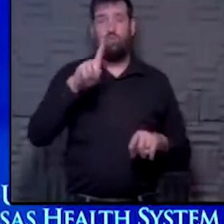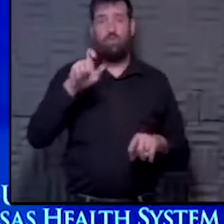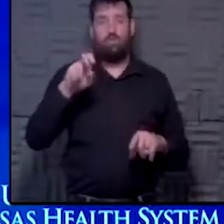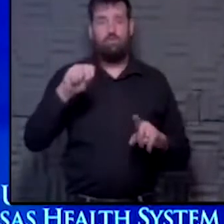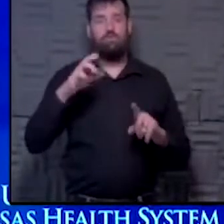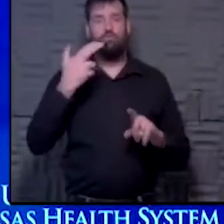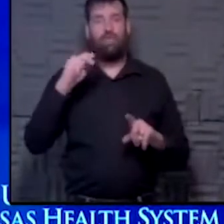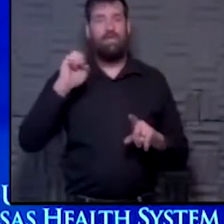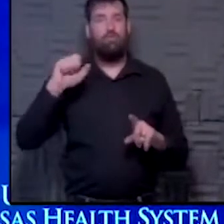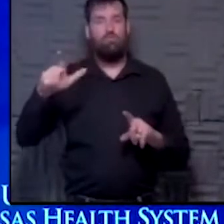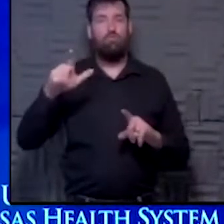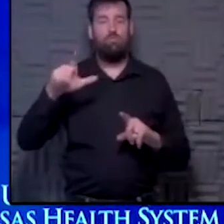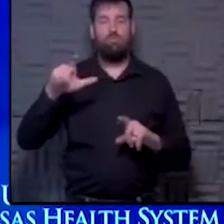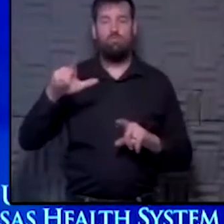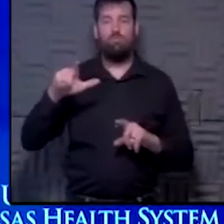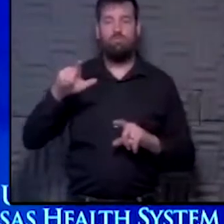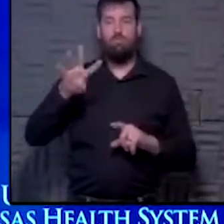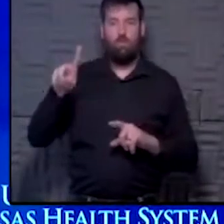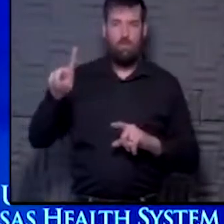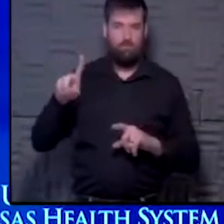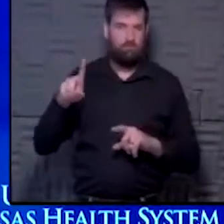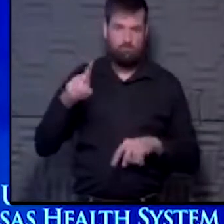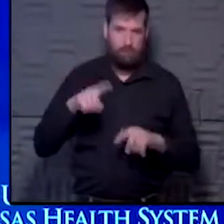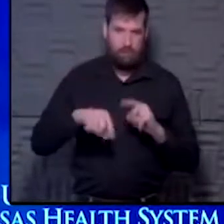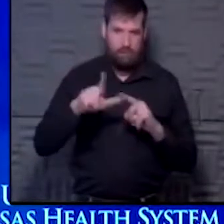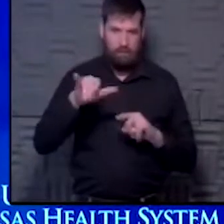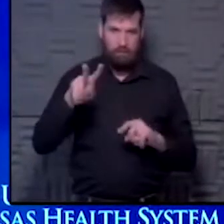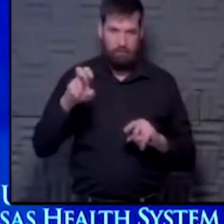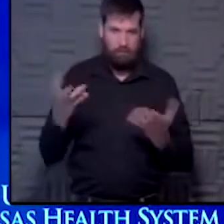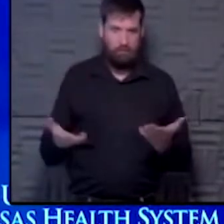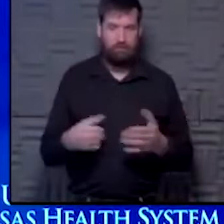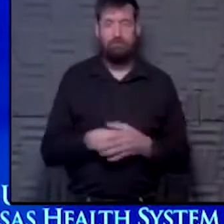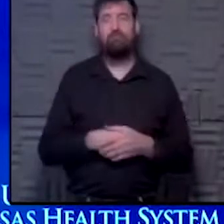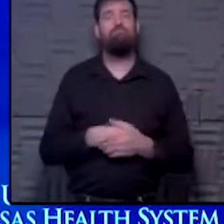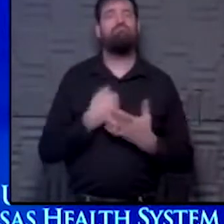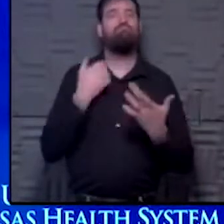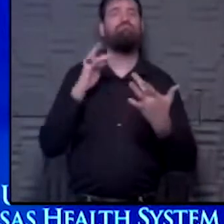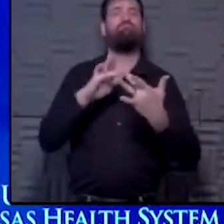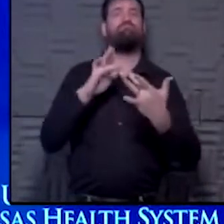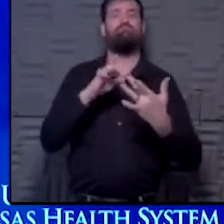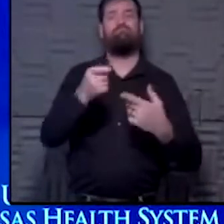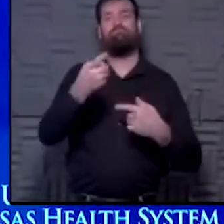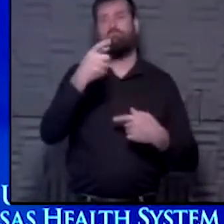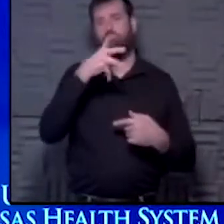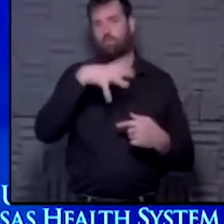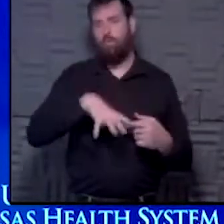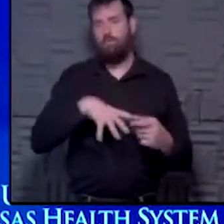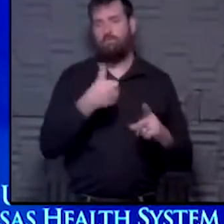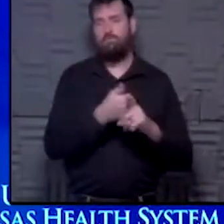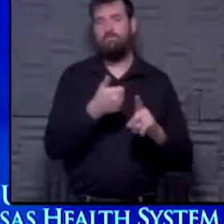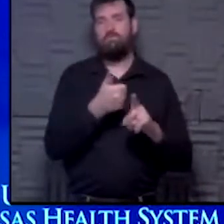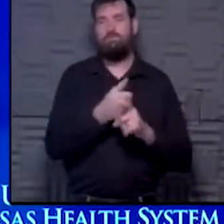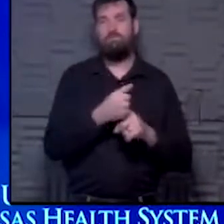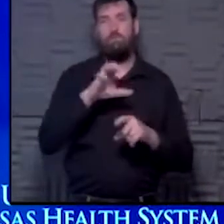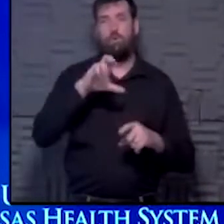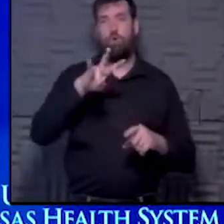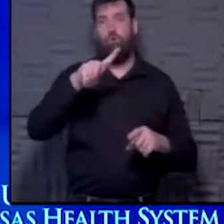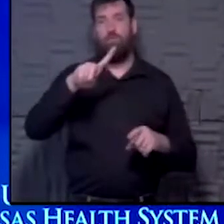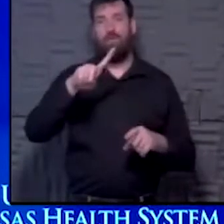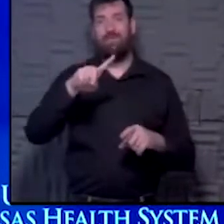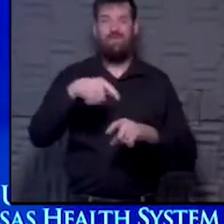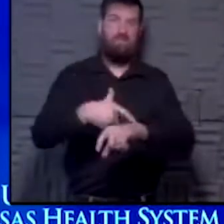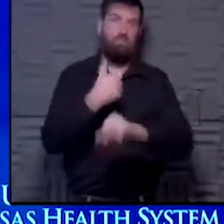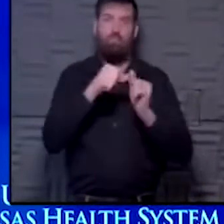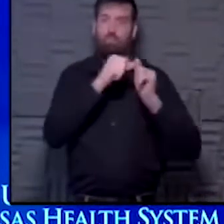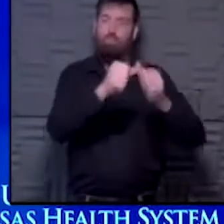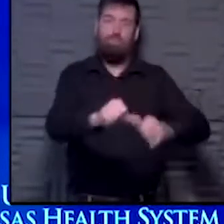Channel 41. She couldn't be with us live, but she says, I've been keeping in touch with a woman who says she's a COVID long hauler. She